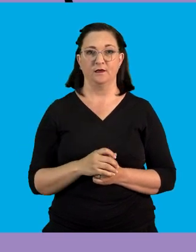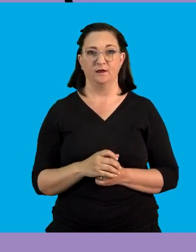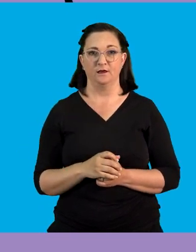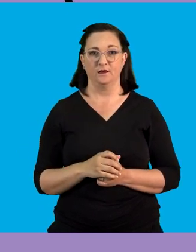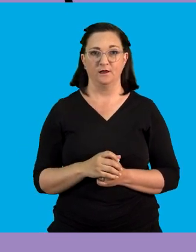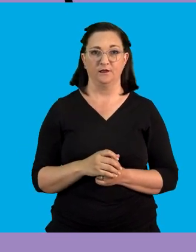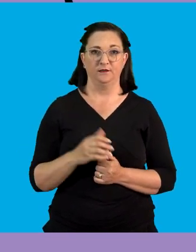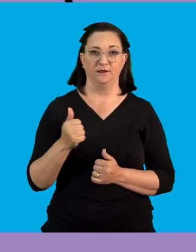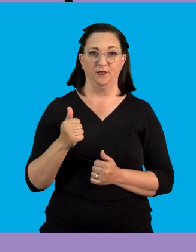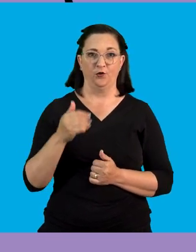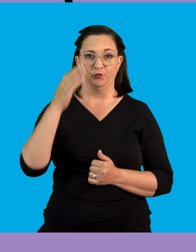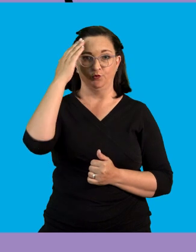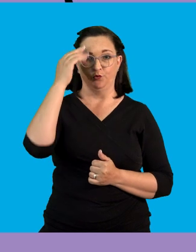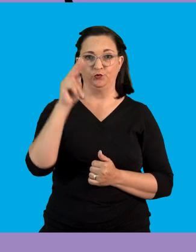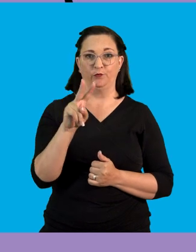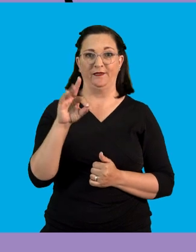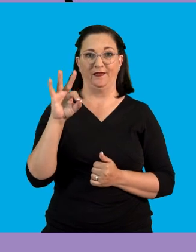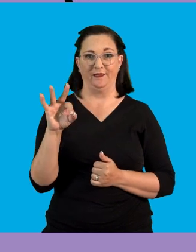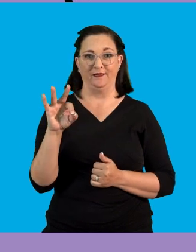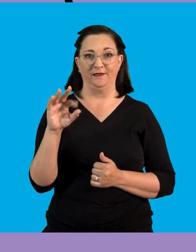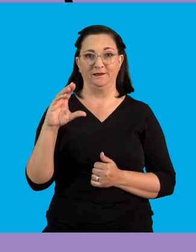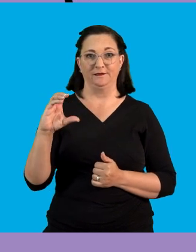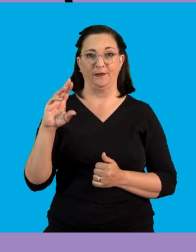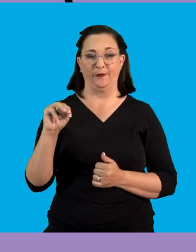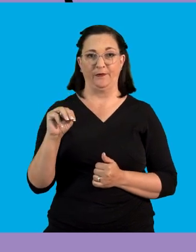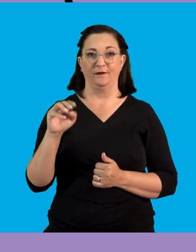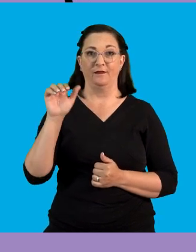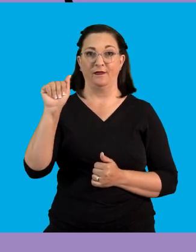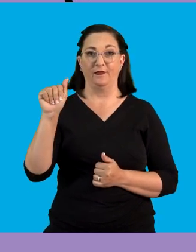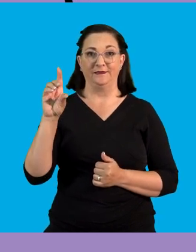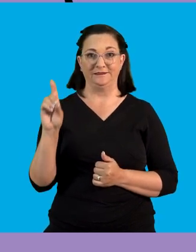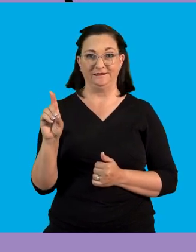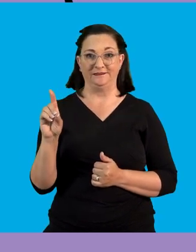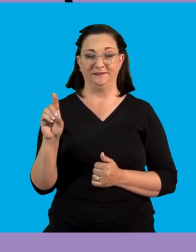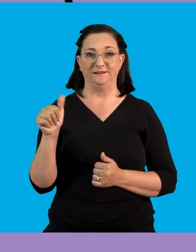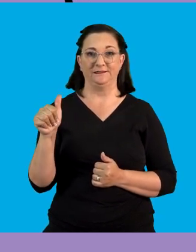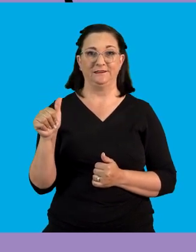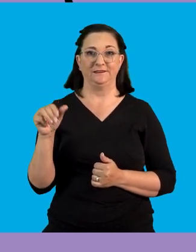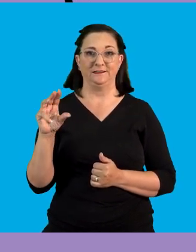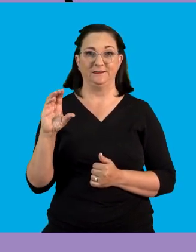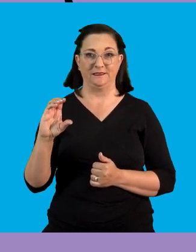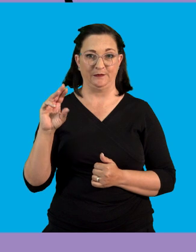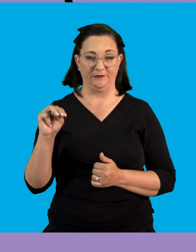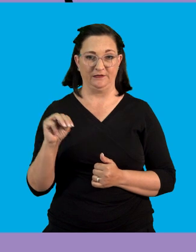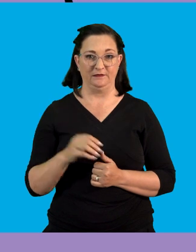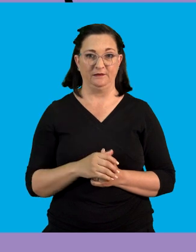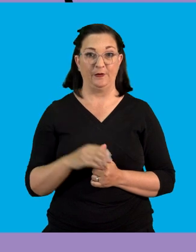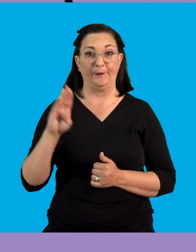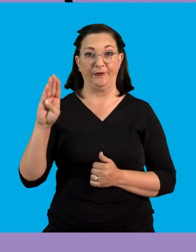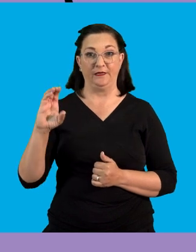23 centimeters. AD as a line AD is 6 centimeters.